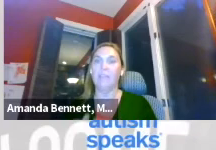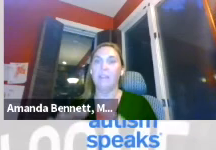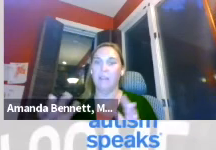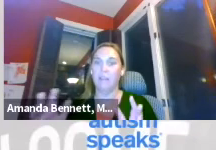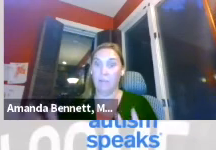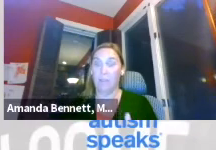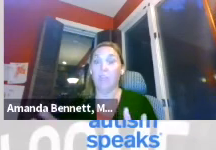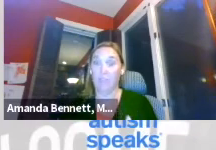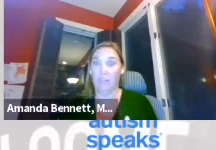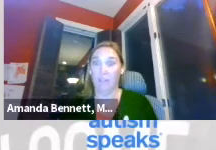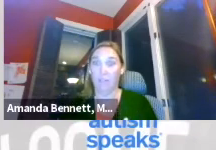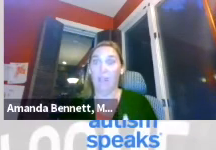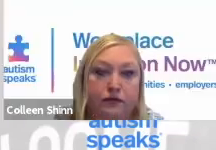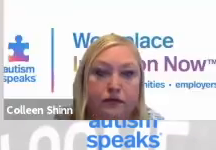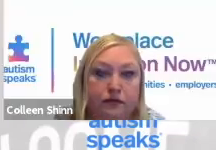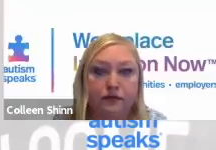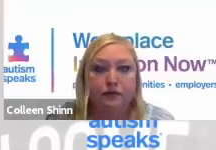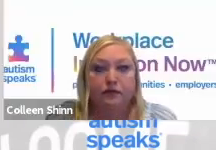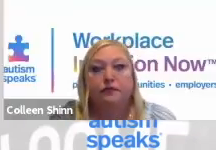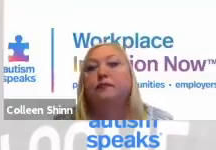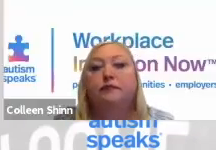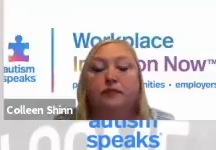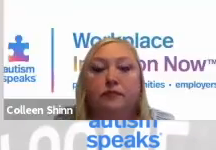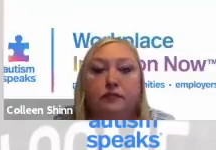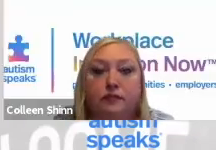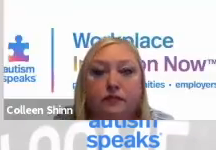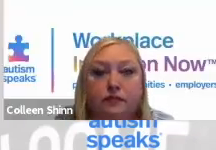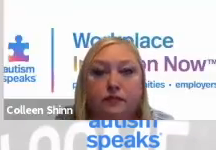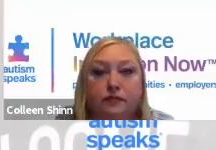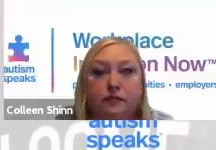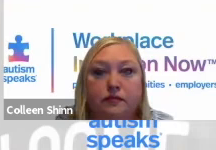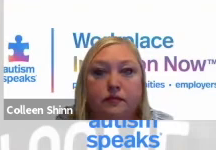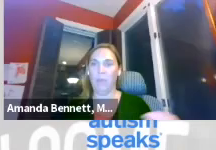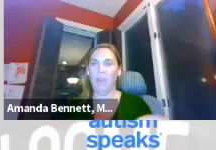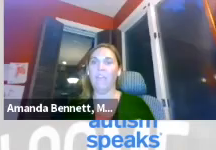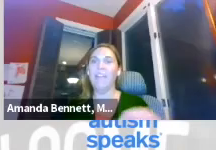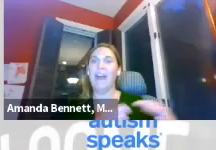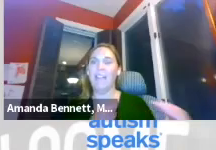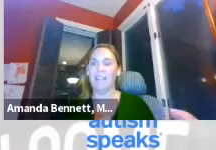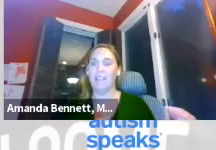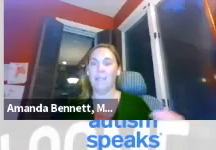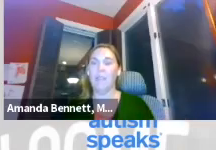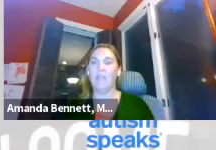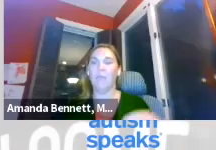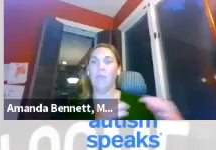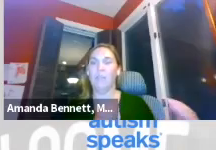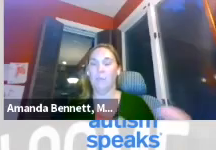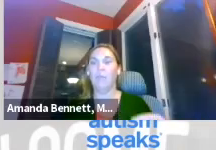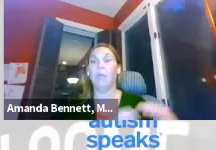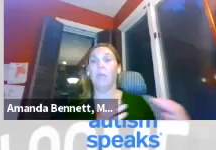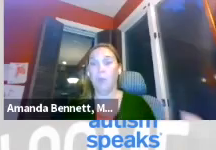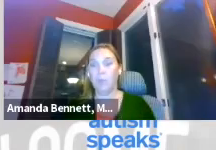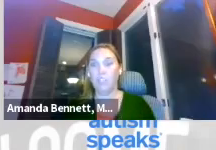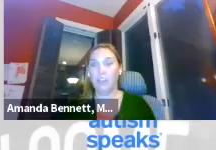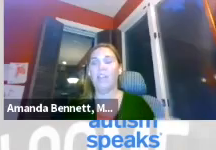and build the skills. ABA is the behavioral principle, behavior analysis, the behavioral principle